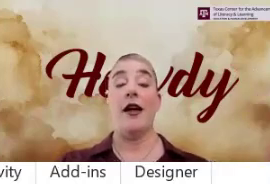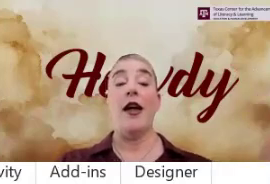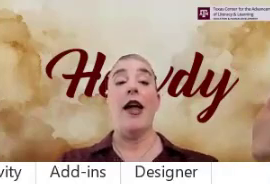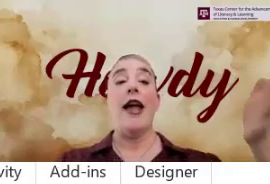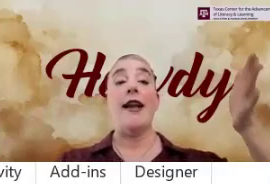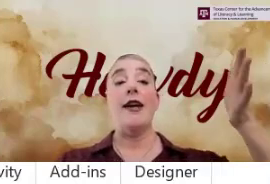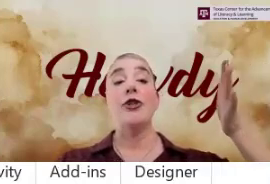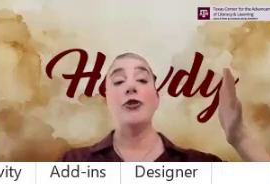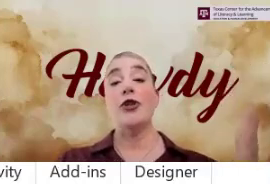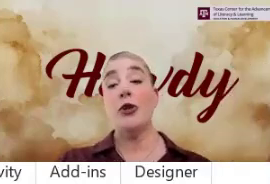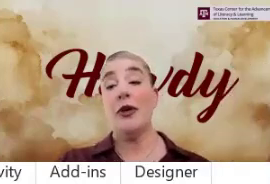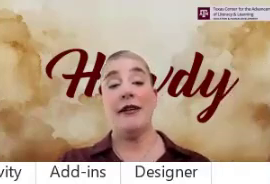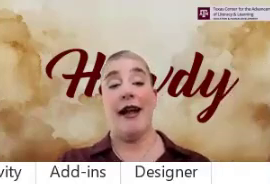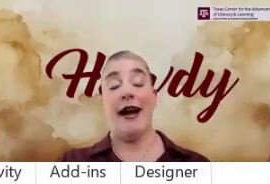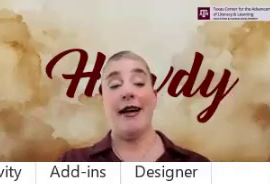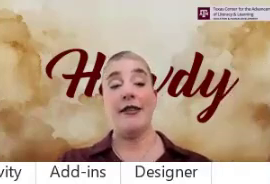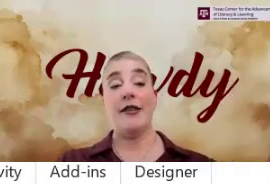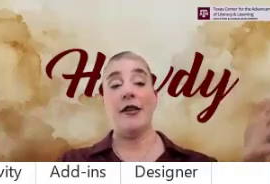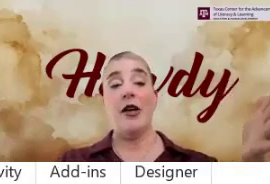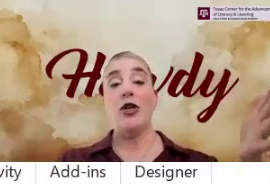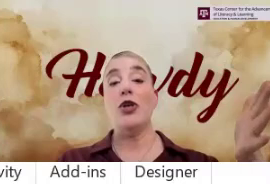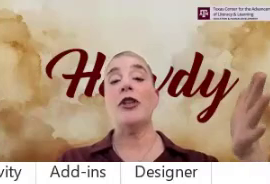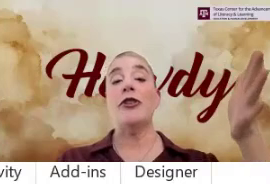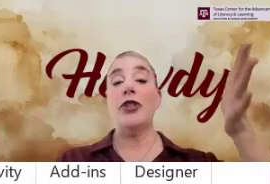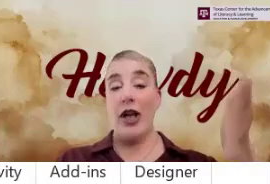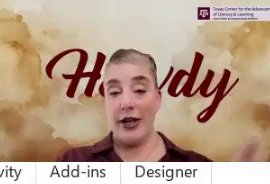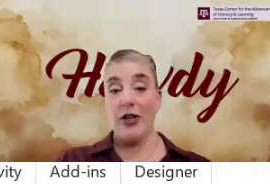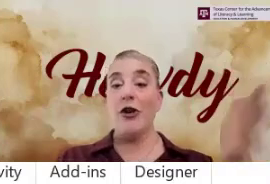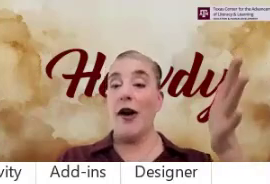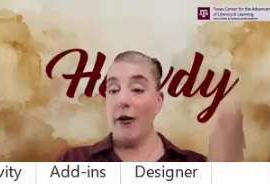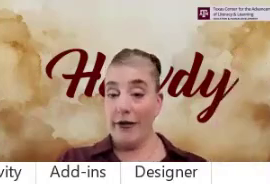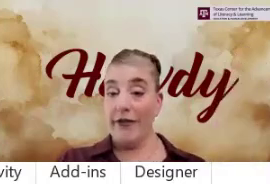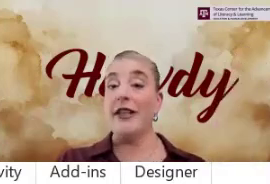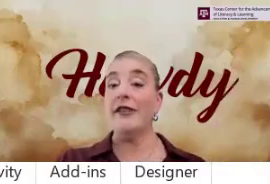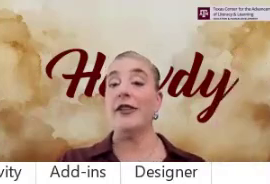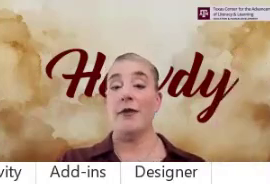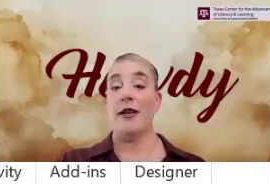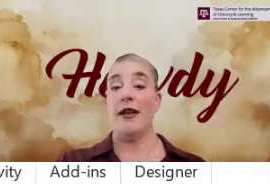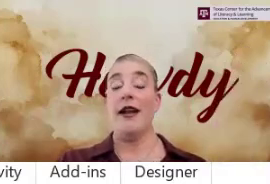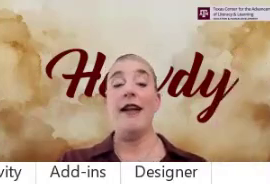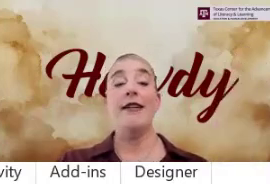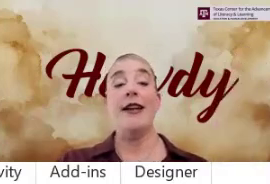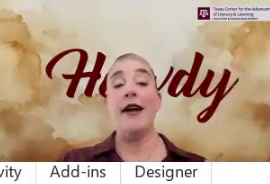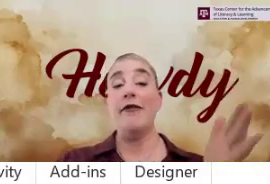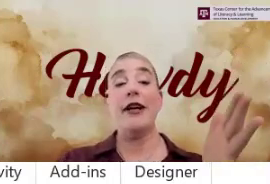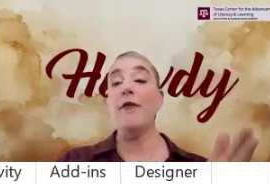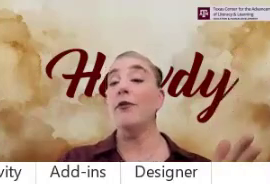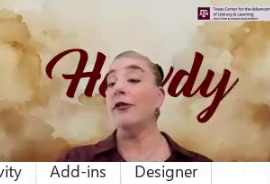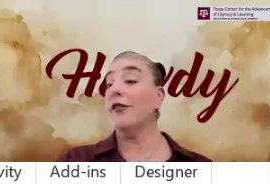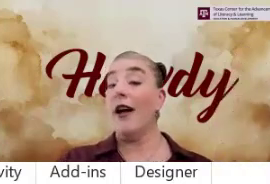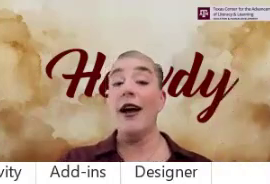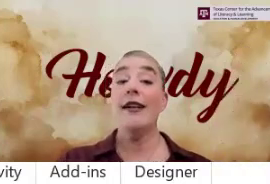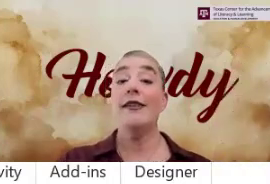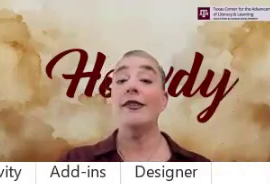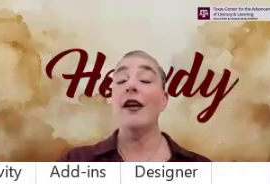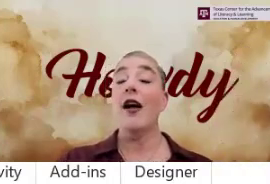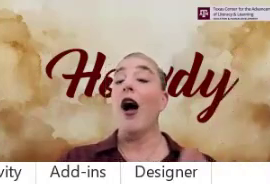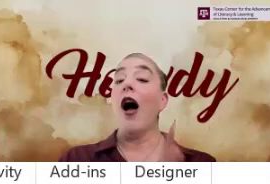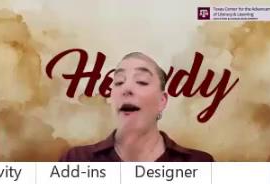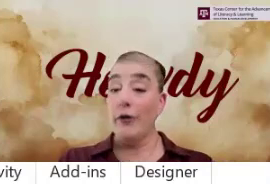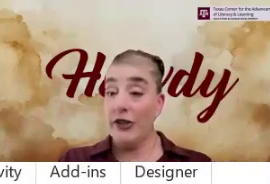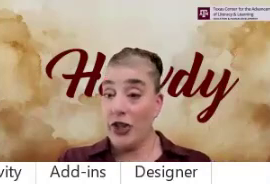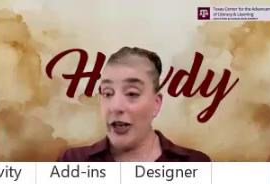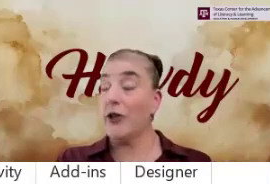open. And as you're doing that, you can check, how everything's coming in. And then every couple